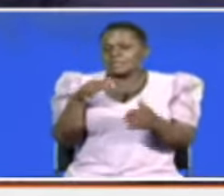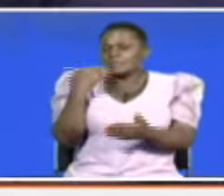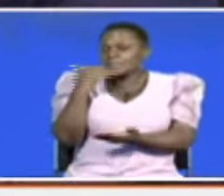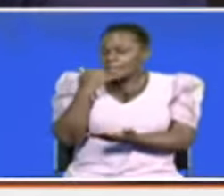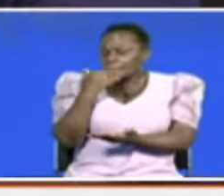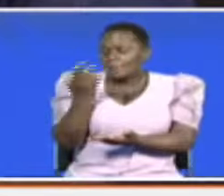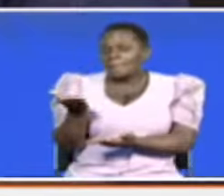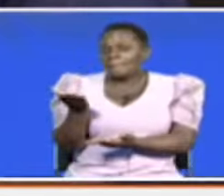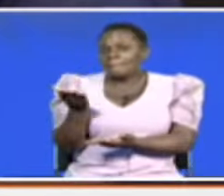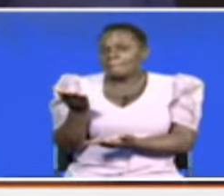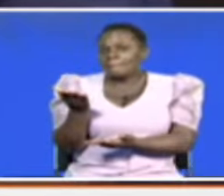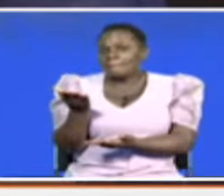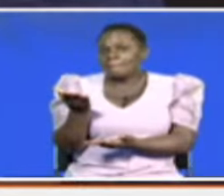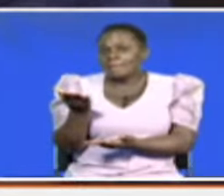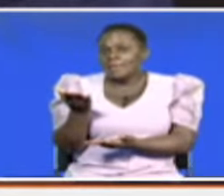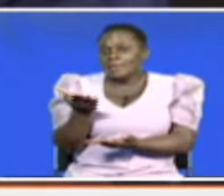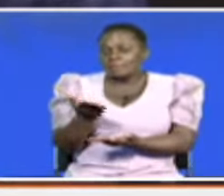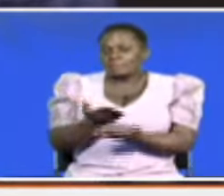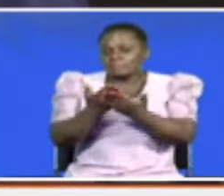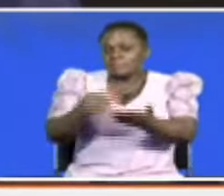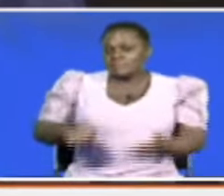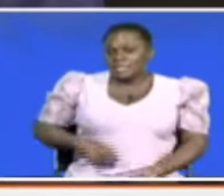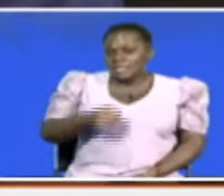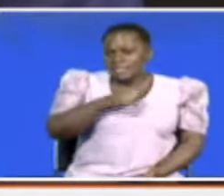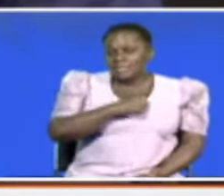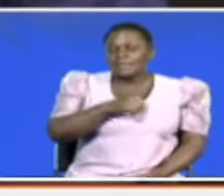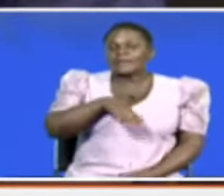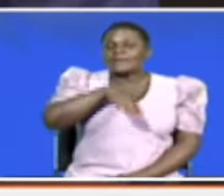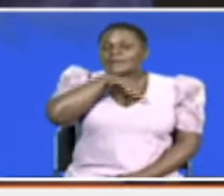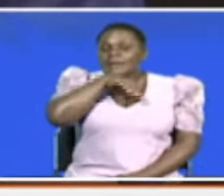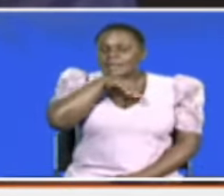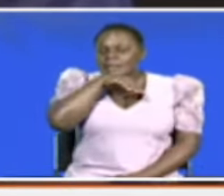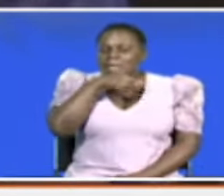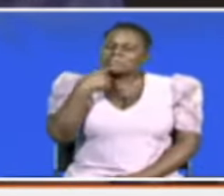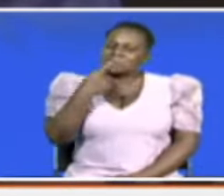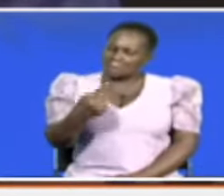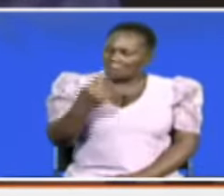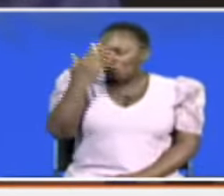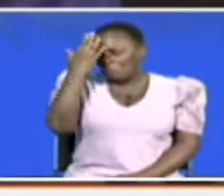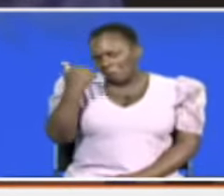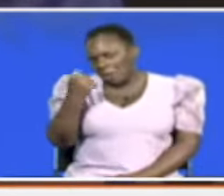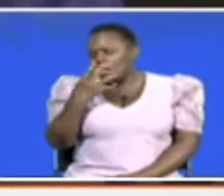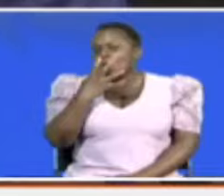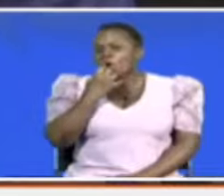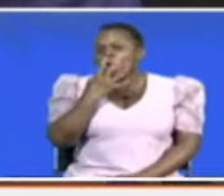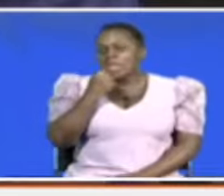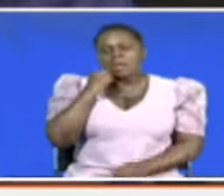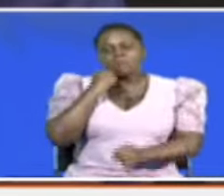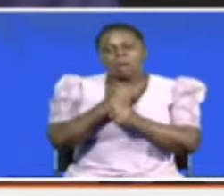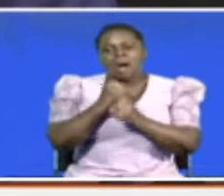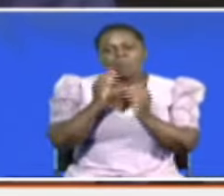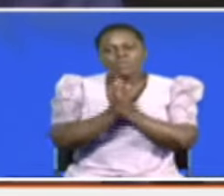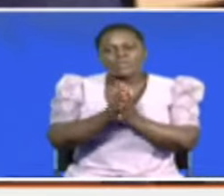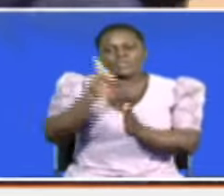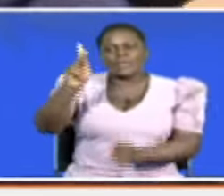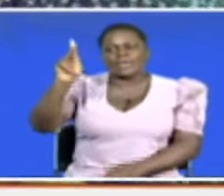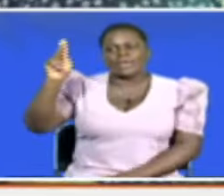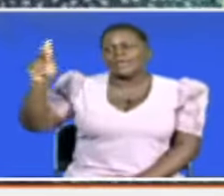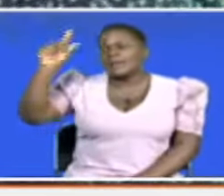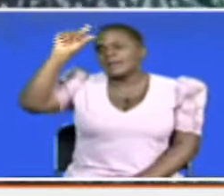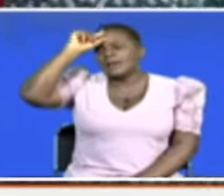Rigathi Gachagua that is before the Senate, Odinga hinted at why ODM had to work with the Kenya